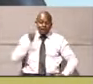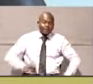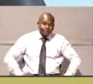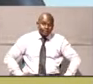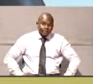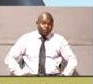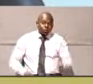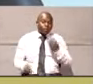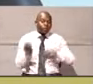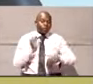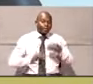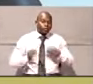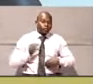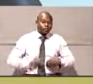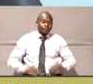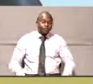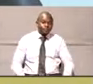of corruption,